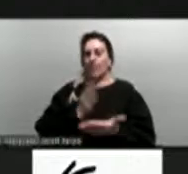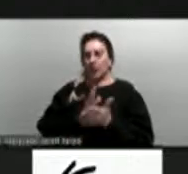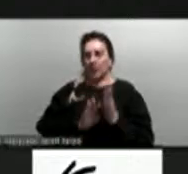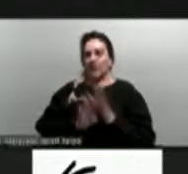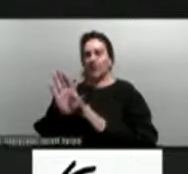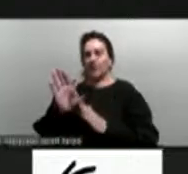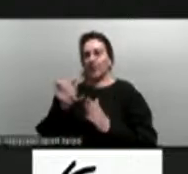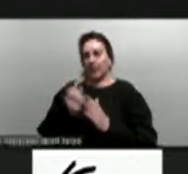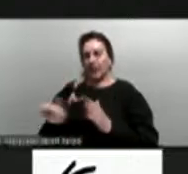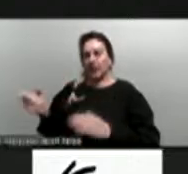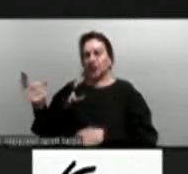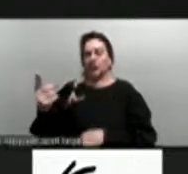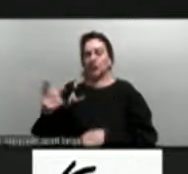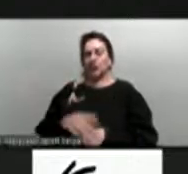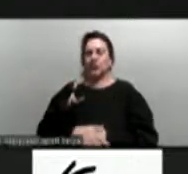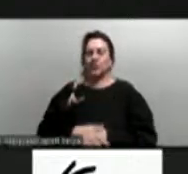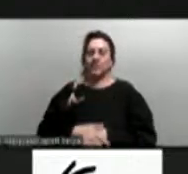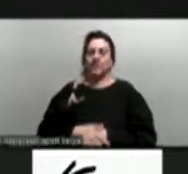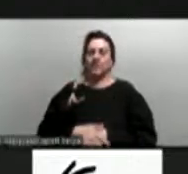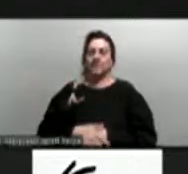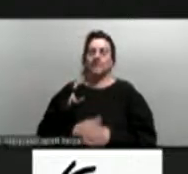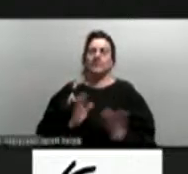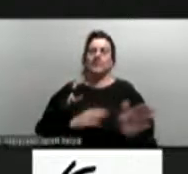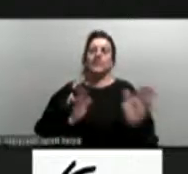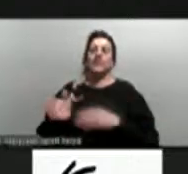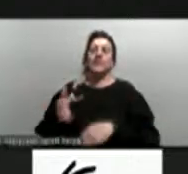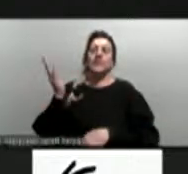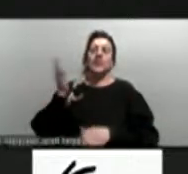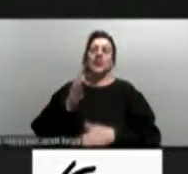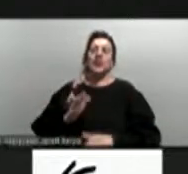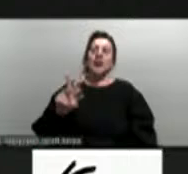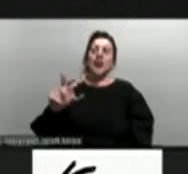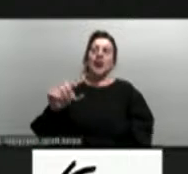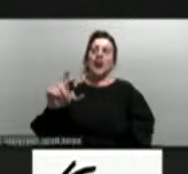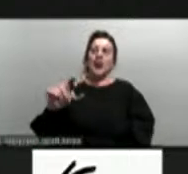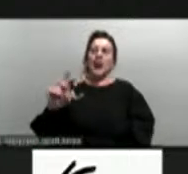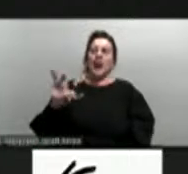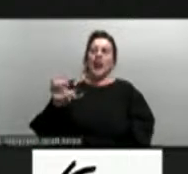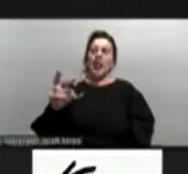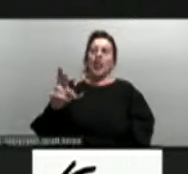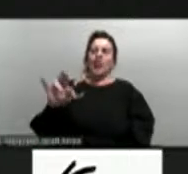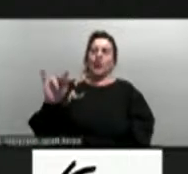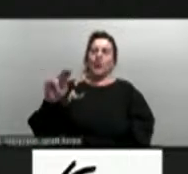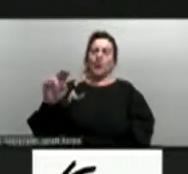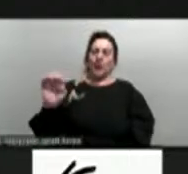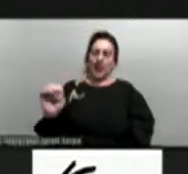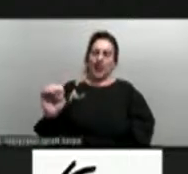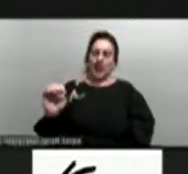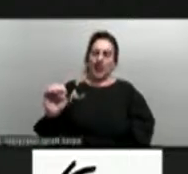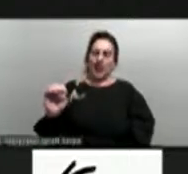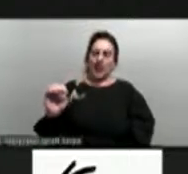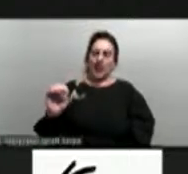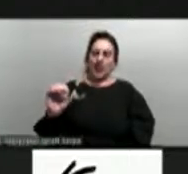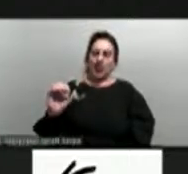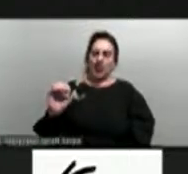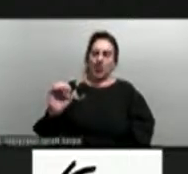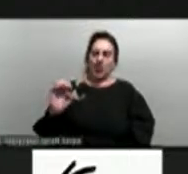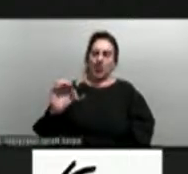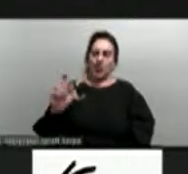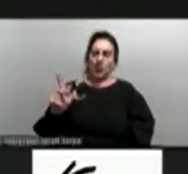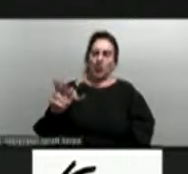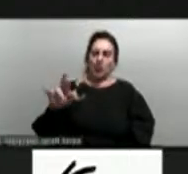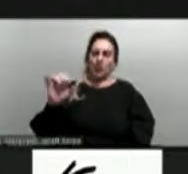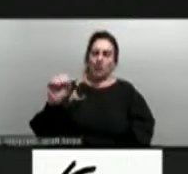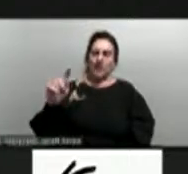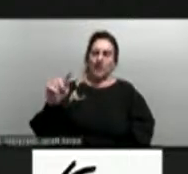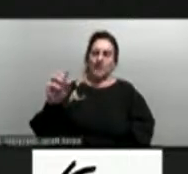year. The next speaker I have is Catherine Christophs. Catherine Christoph, please unmute your mic and